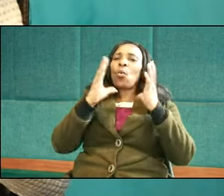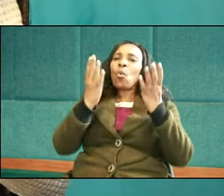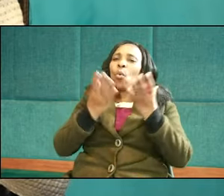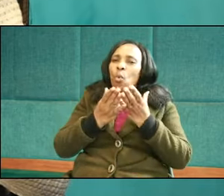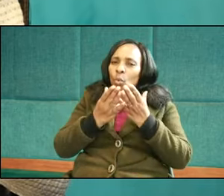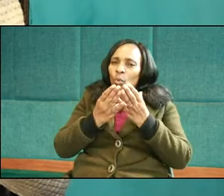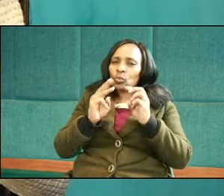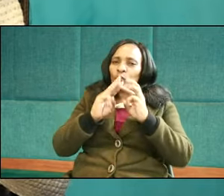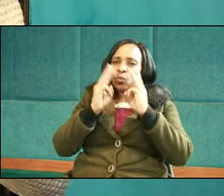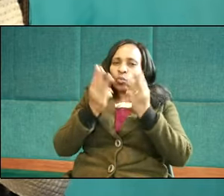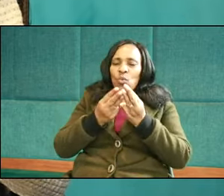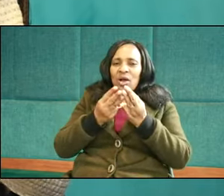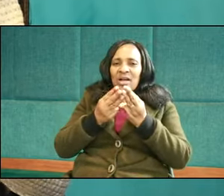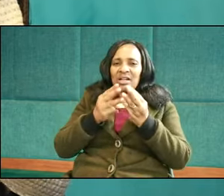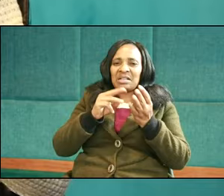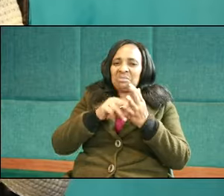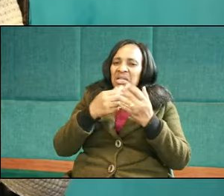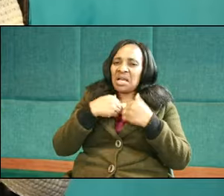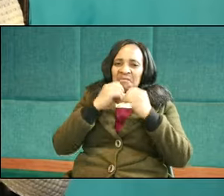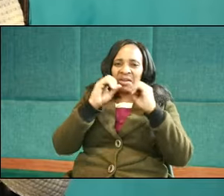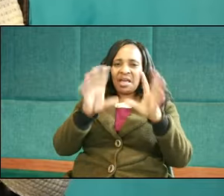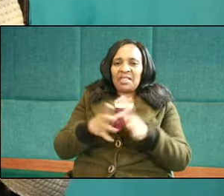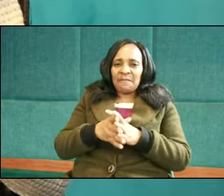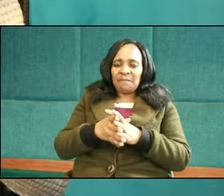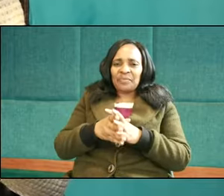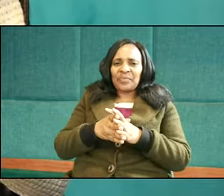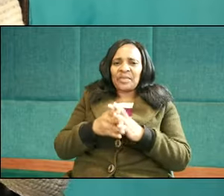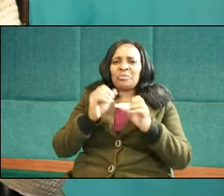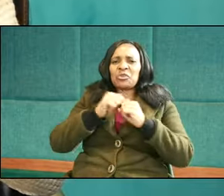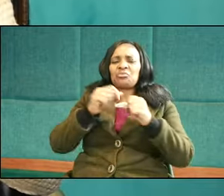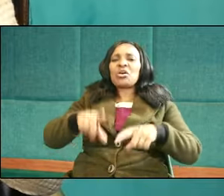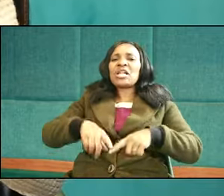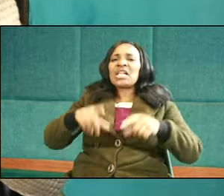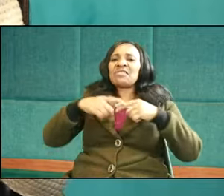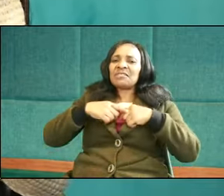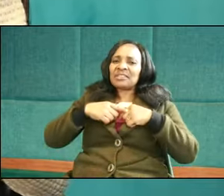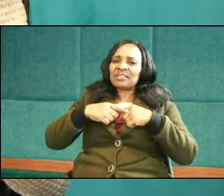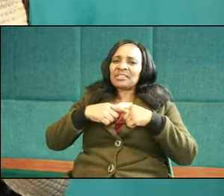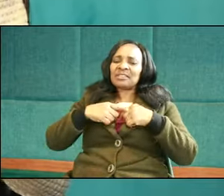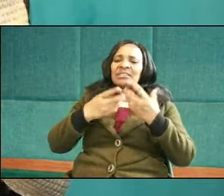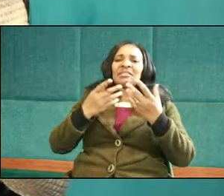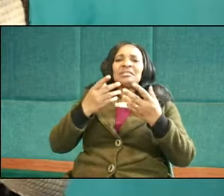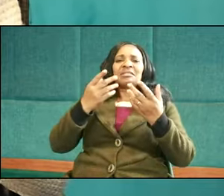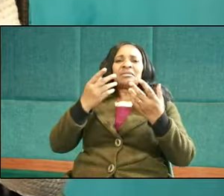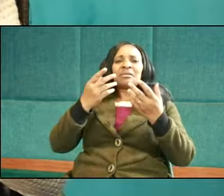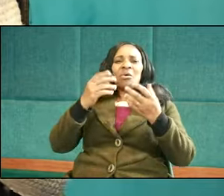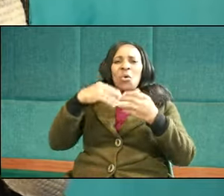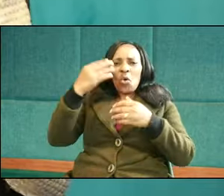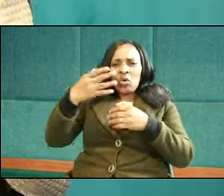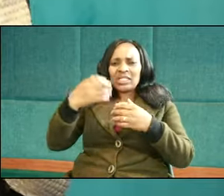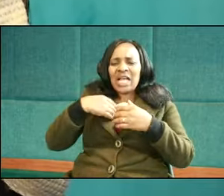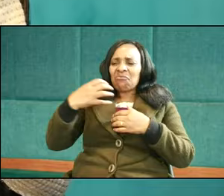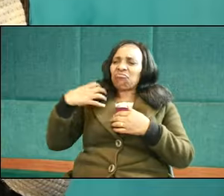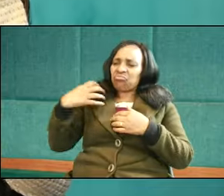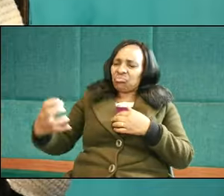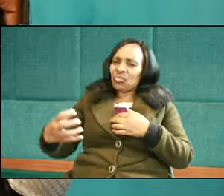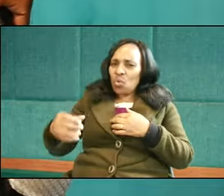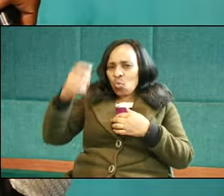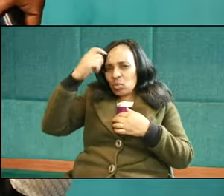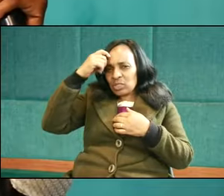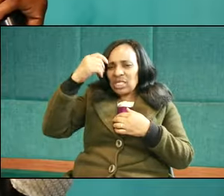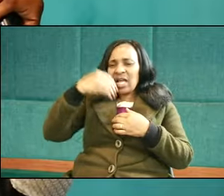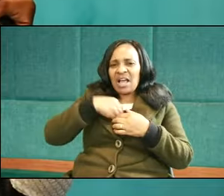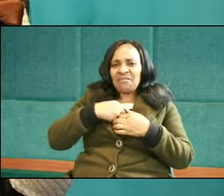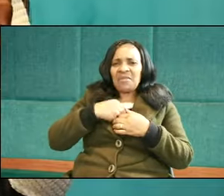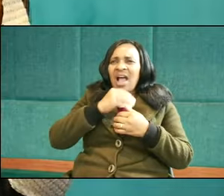is very meaningless. As Solomon goes on to say, he's lived and done that. He has all the riches. He has all the wisdom. What more